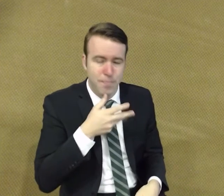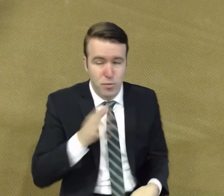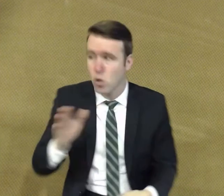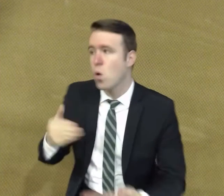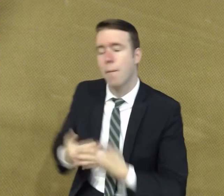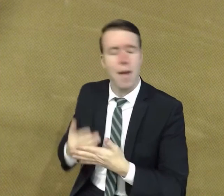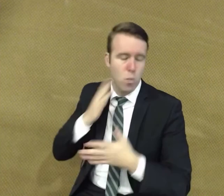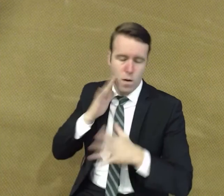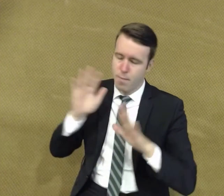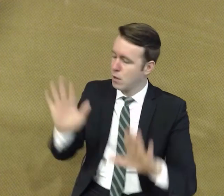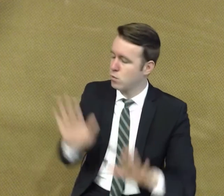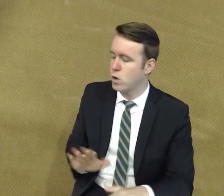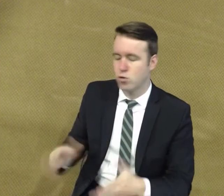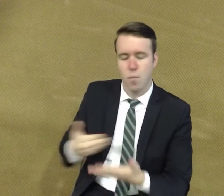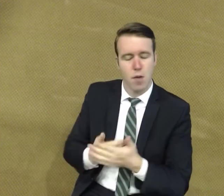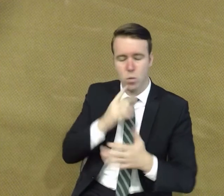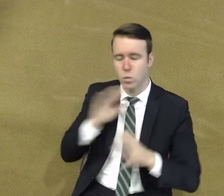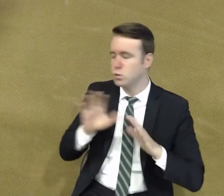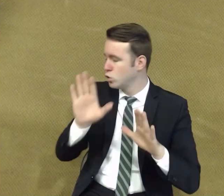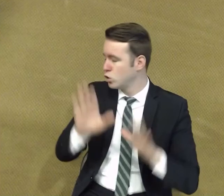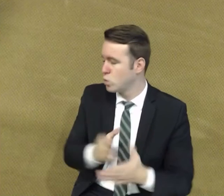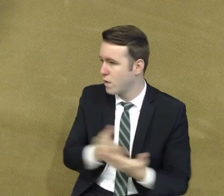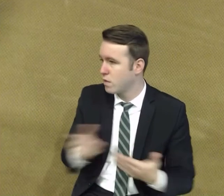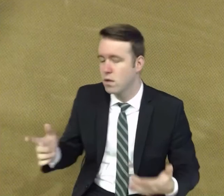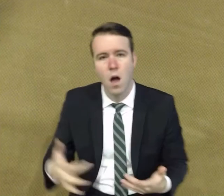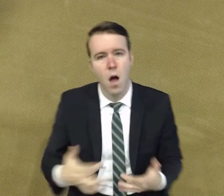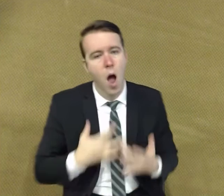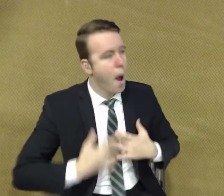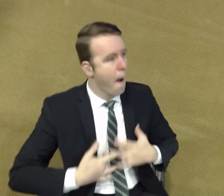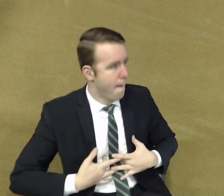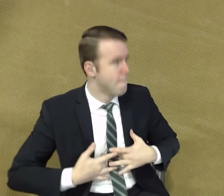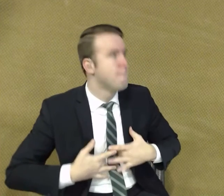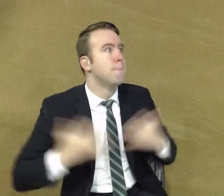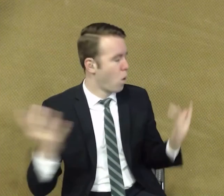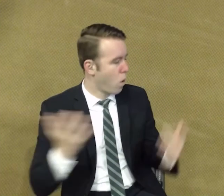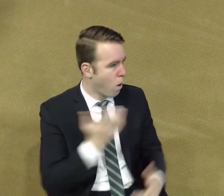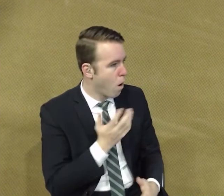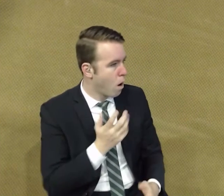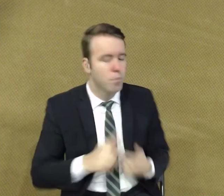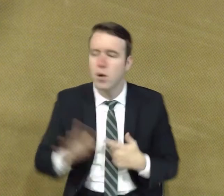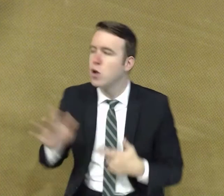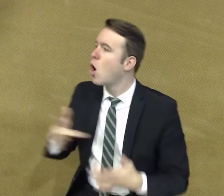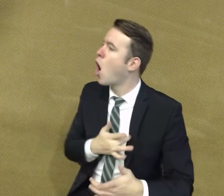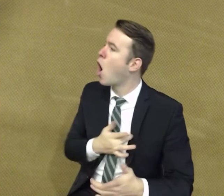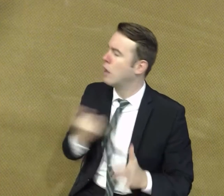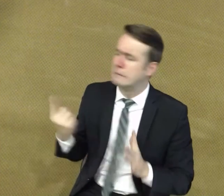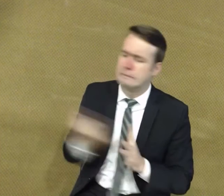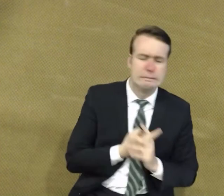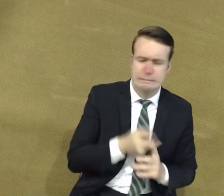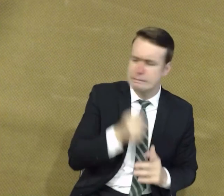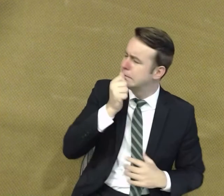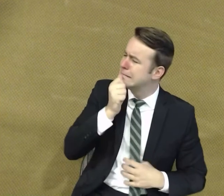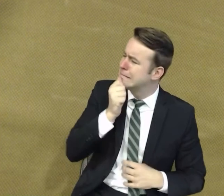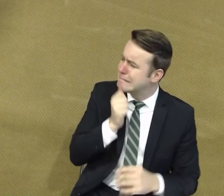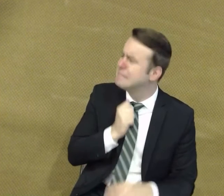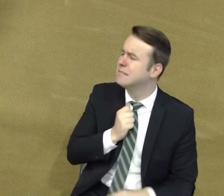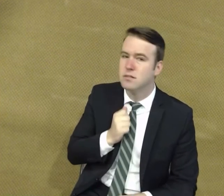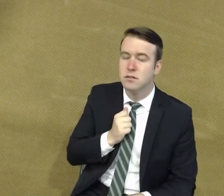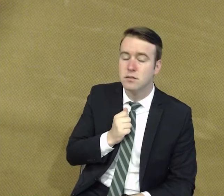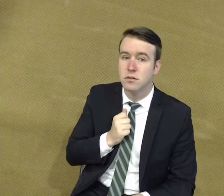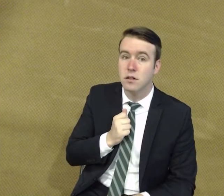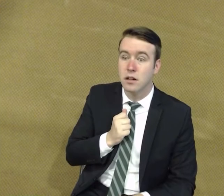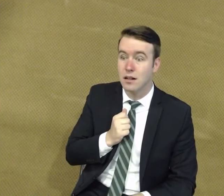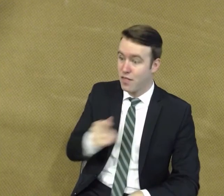will be great and her baby will do great things, it's an ecstasy. But then when he says, but your heart will be pierced, and he will also